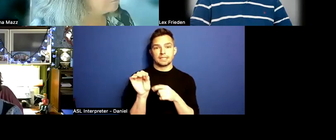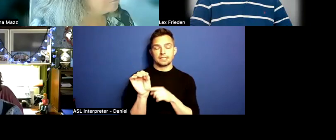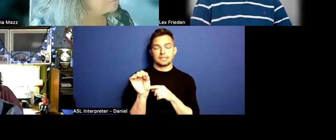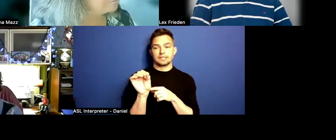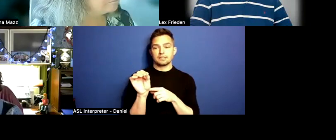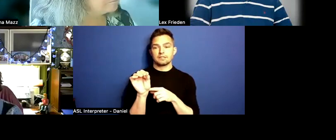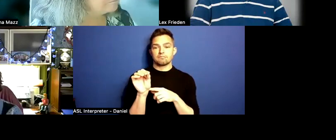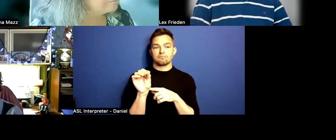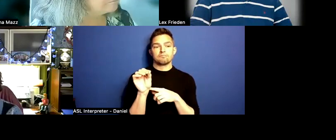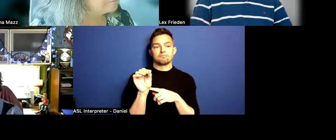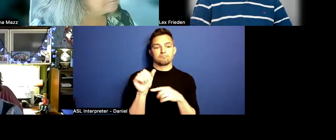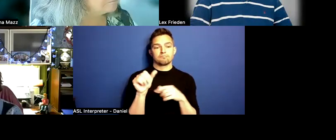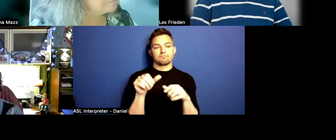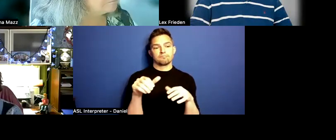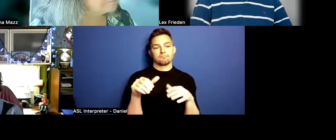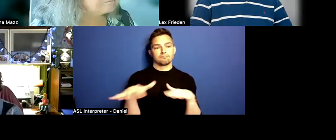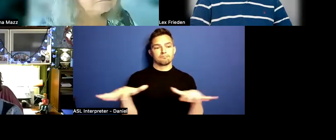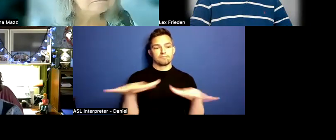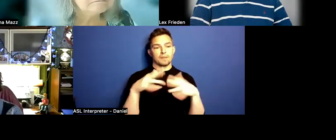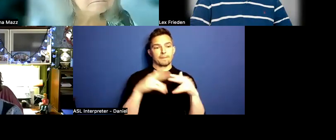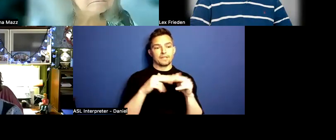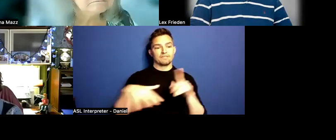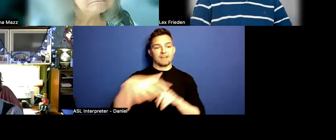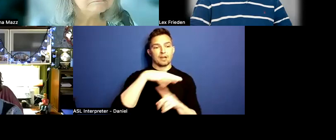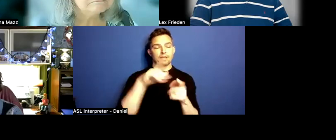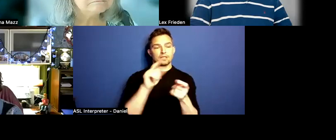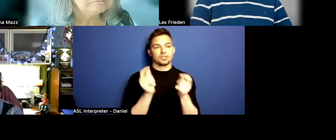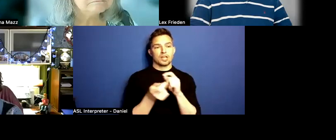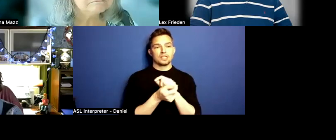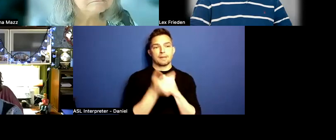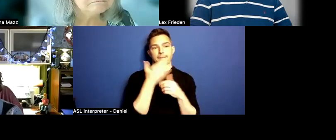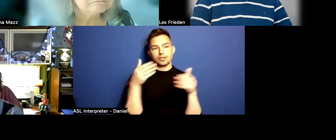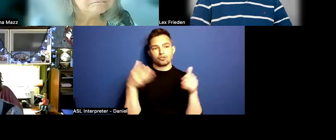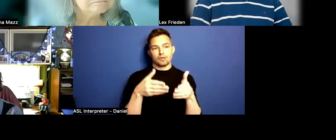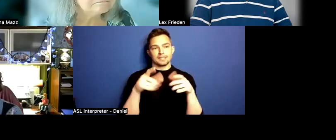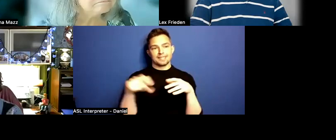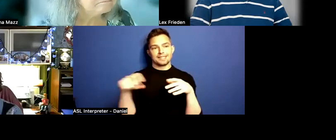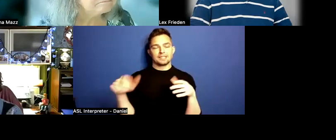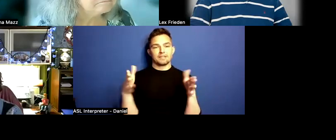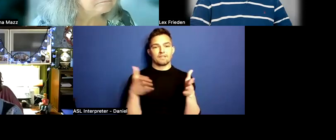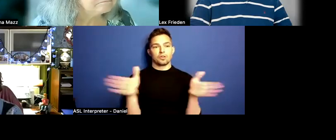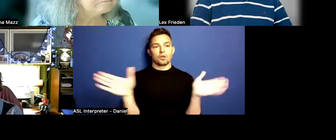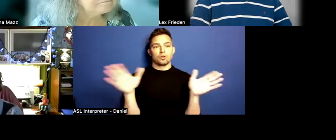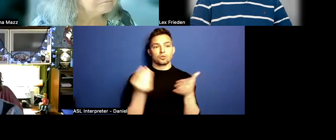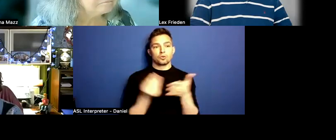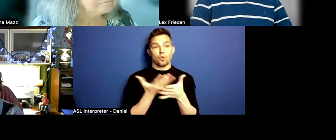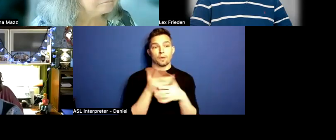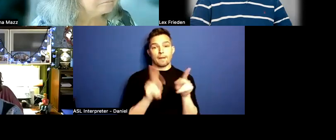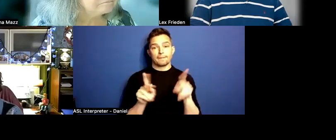been significantly shaped and changed to better address the needs of a large and growing